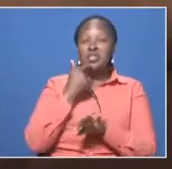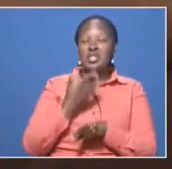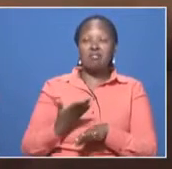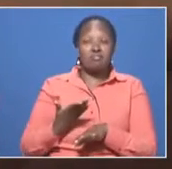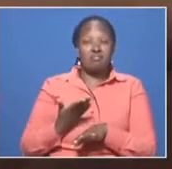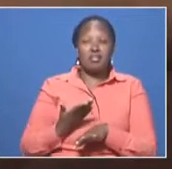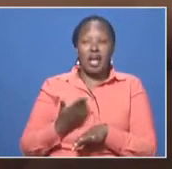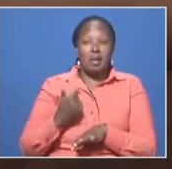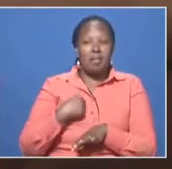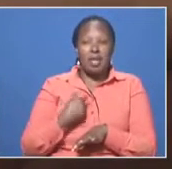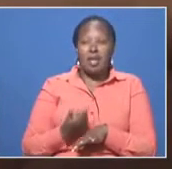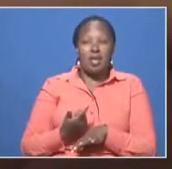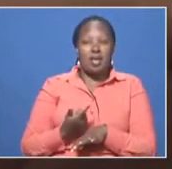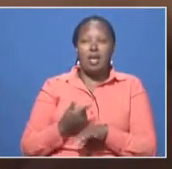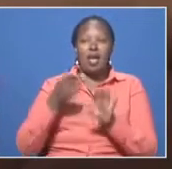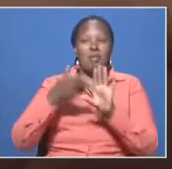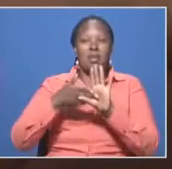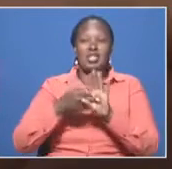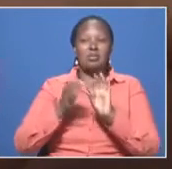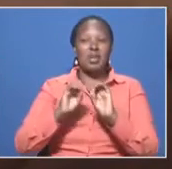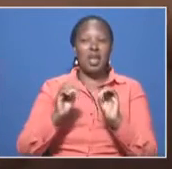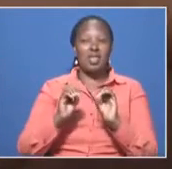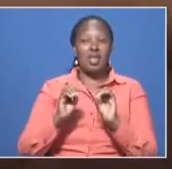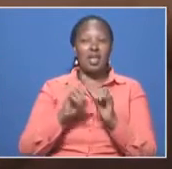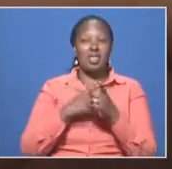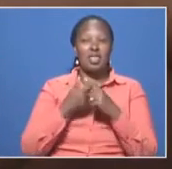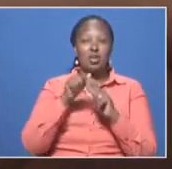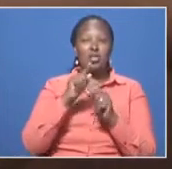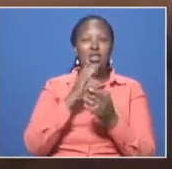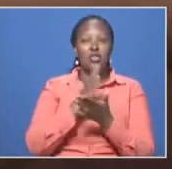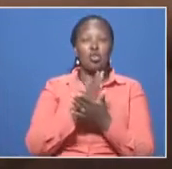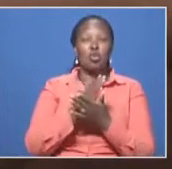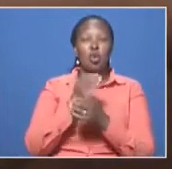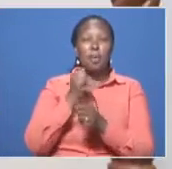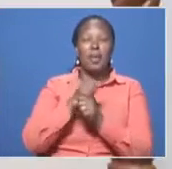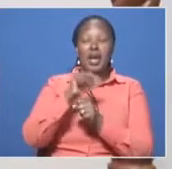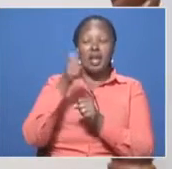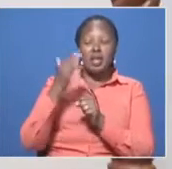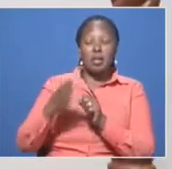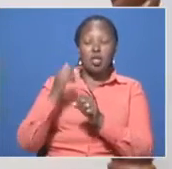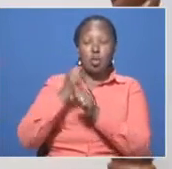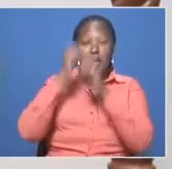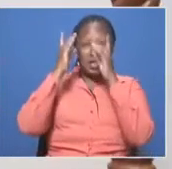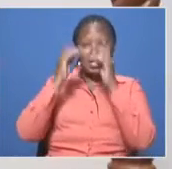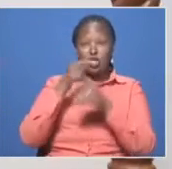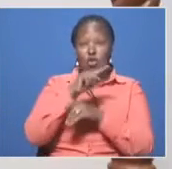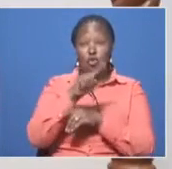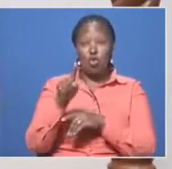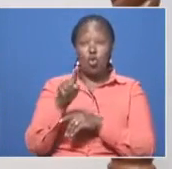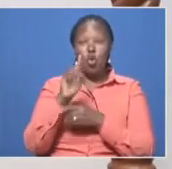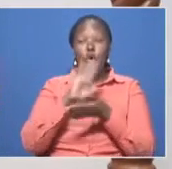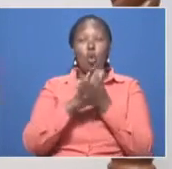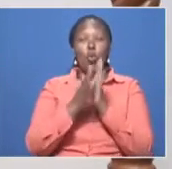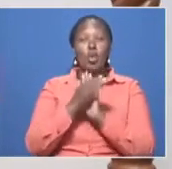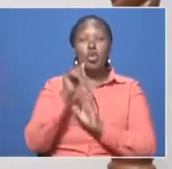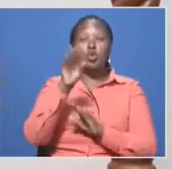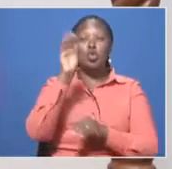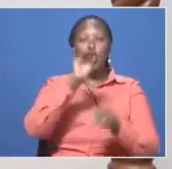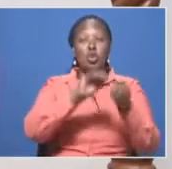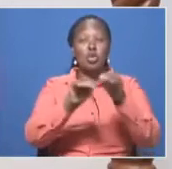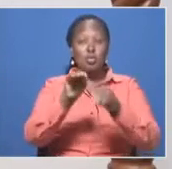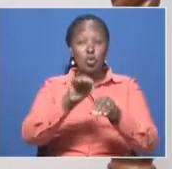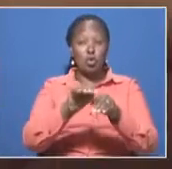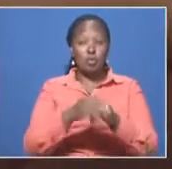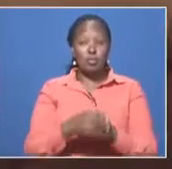not participate, then you're letting someone else make decisions for you, right, without your input.